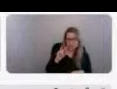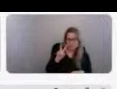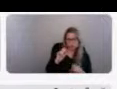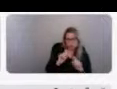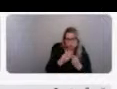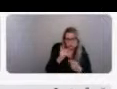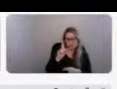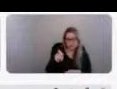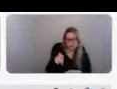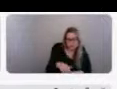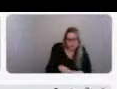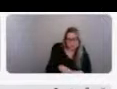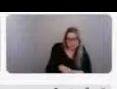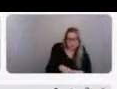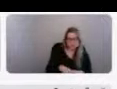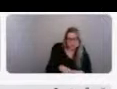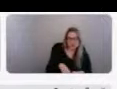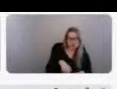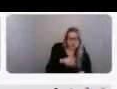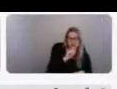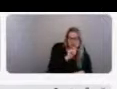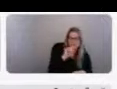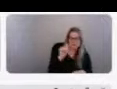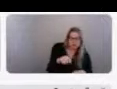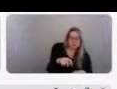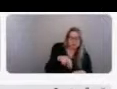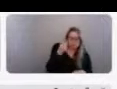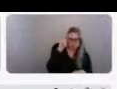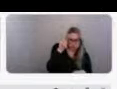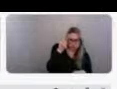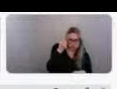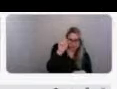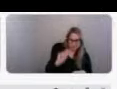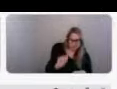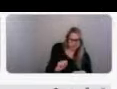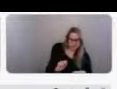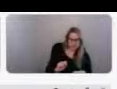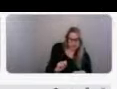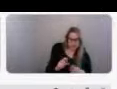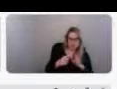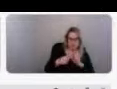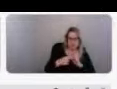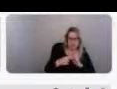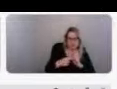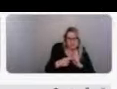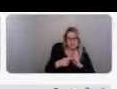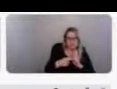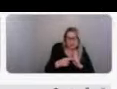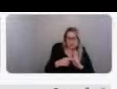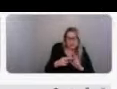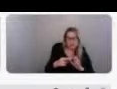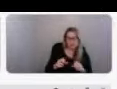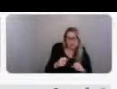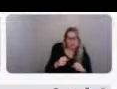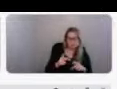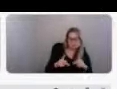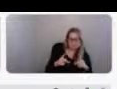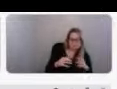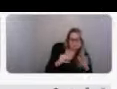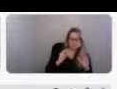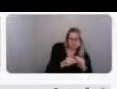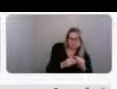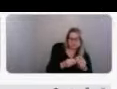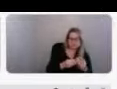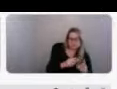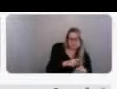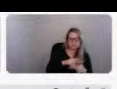warranted an urban north tempe district and a suburban south tempe district representing the neighborhoods below southern avenue my next issue with